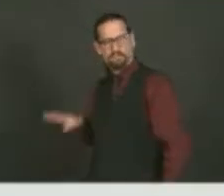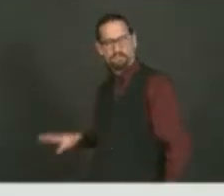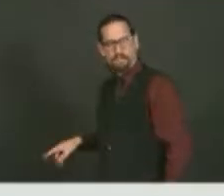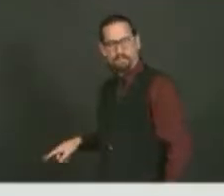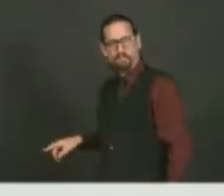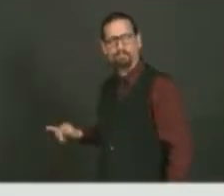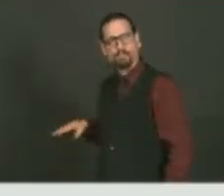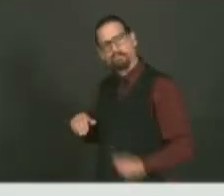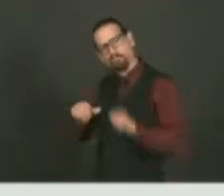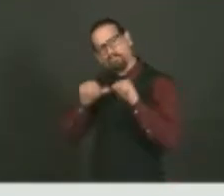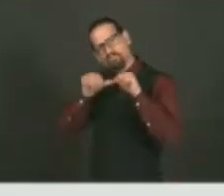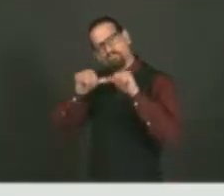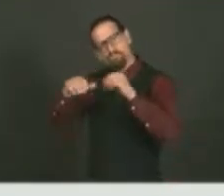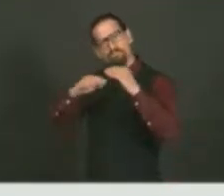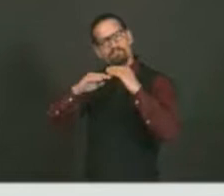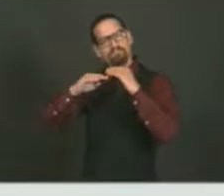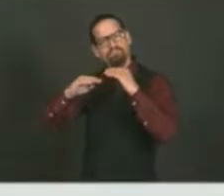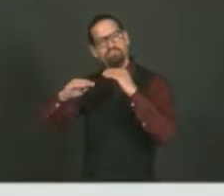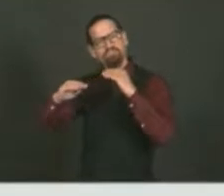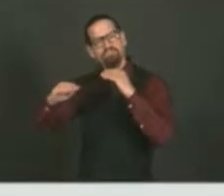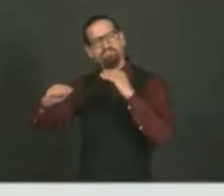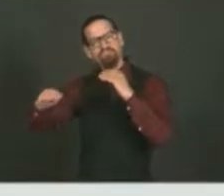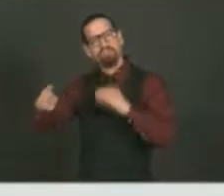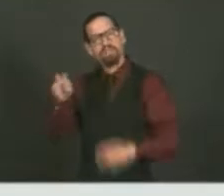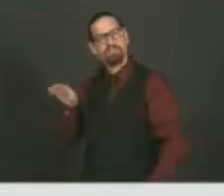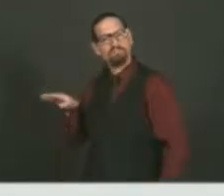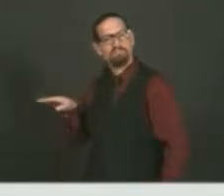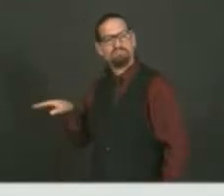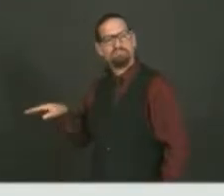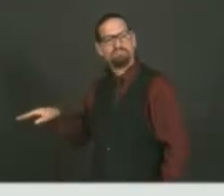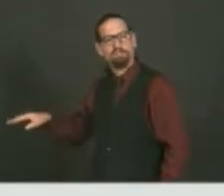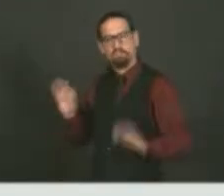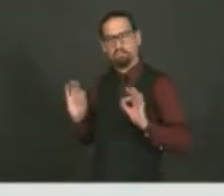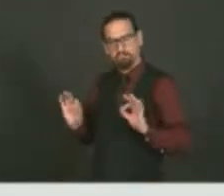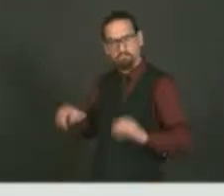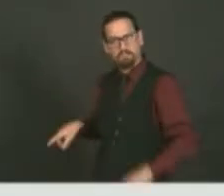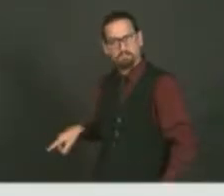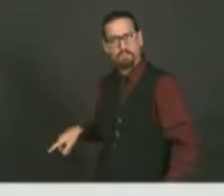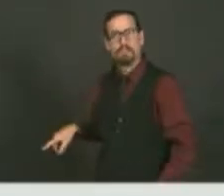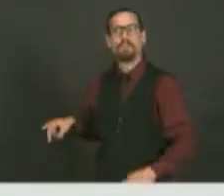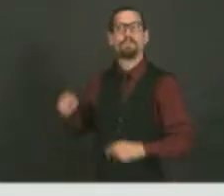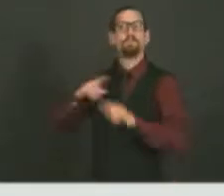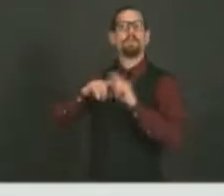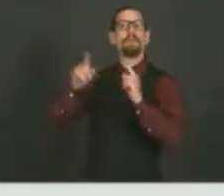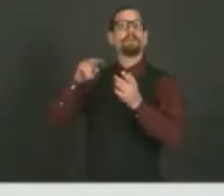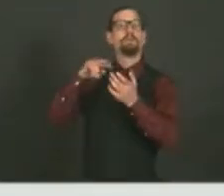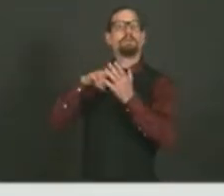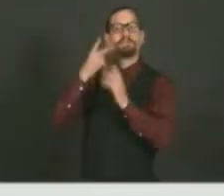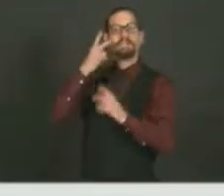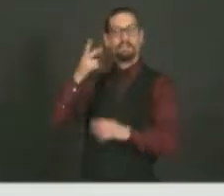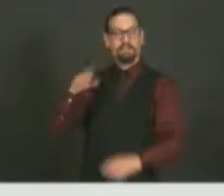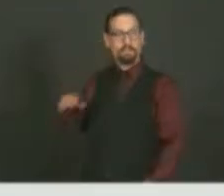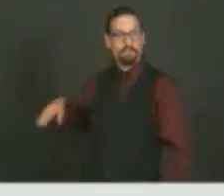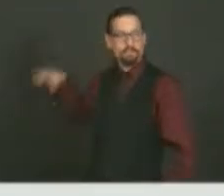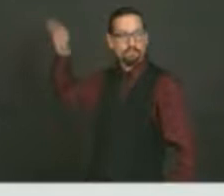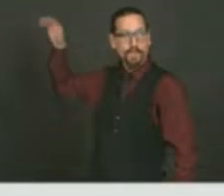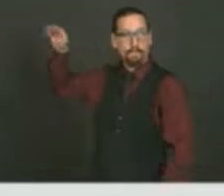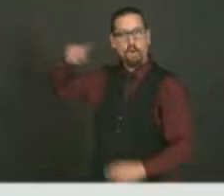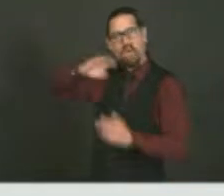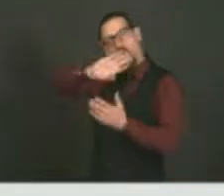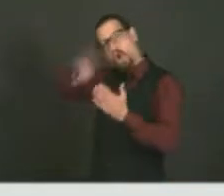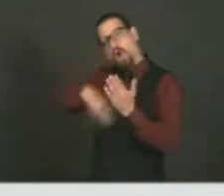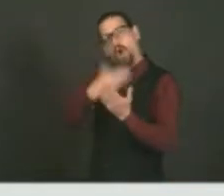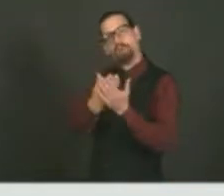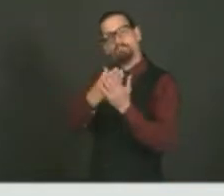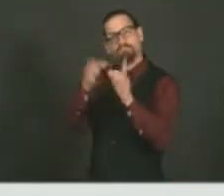declining. So we know this isn't schools, not K through 12 schools, seeing no evidence of spread